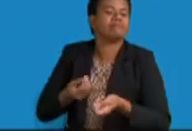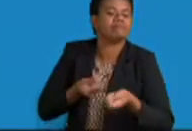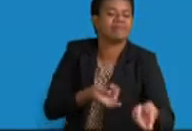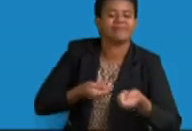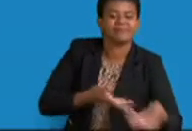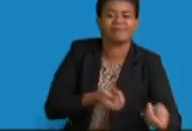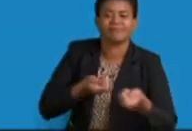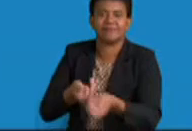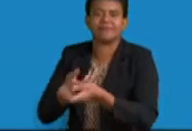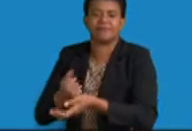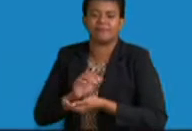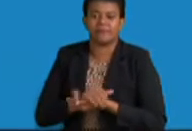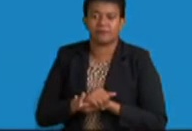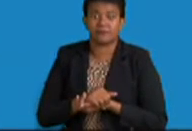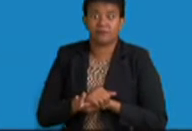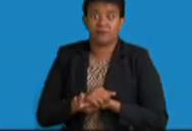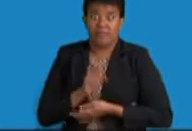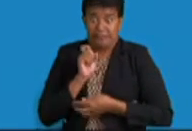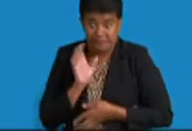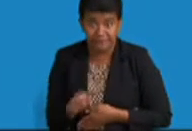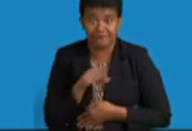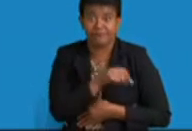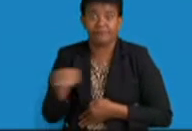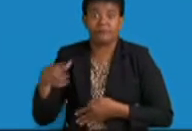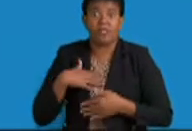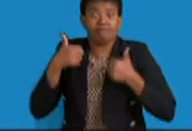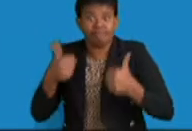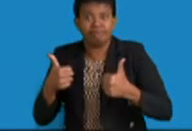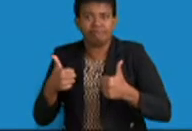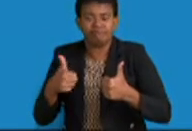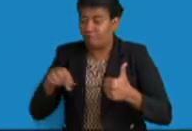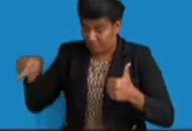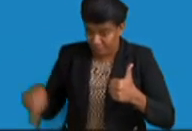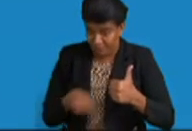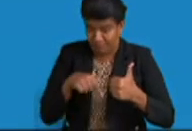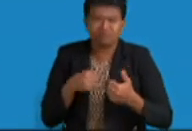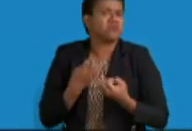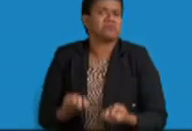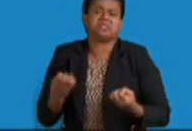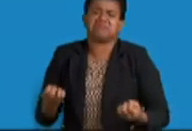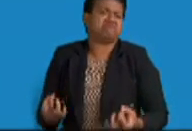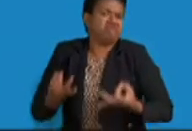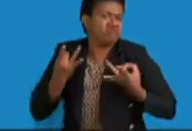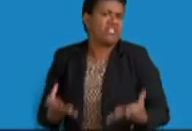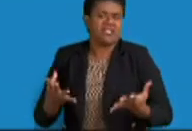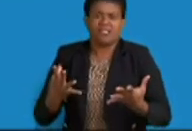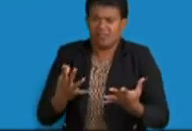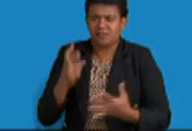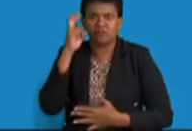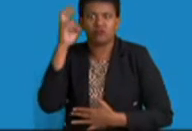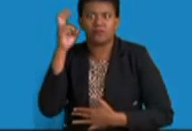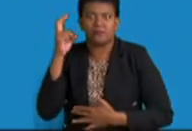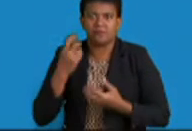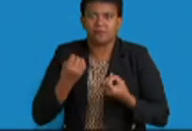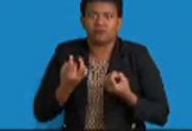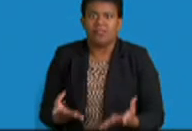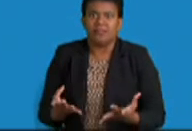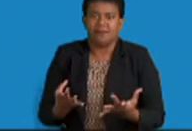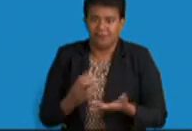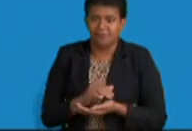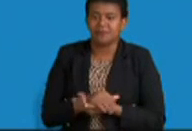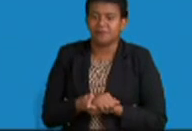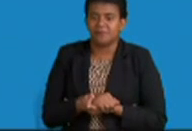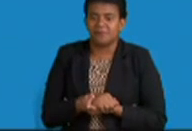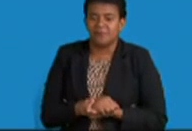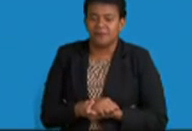equipped. Madam Speaker, the international cooperation focus for defense has integrated HADR.